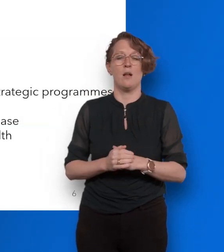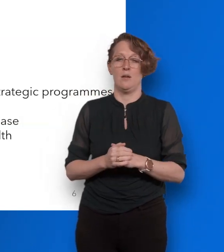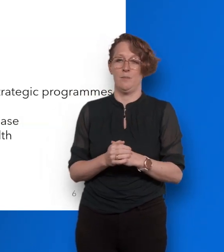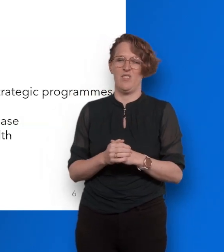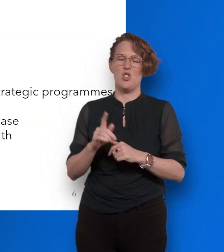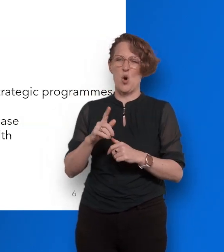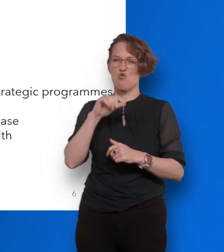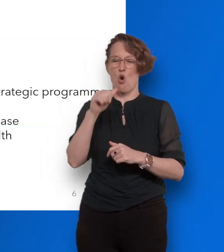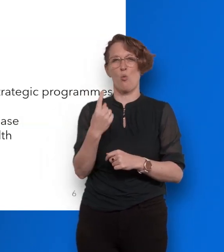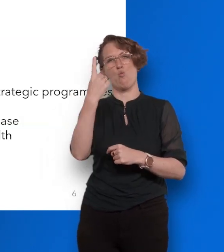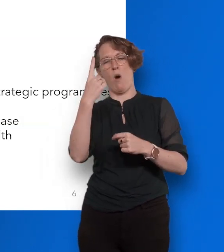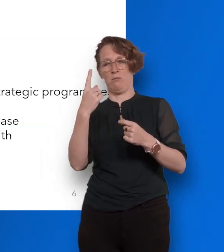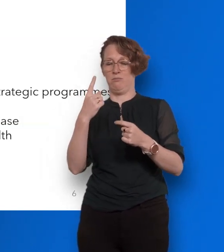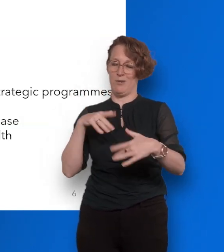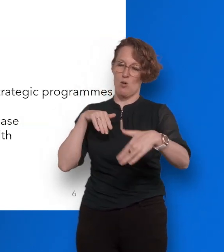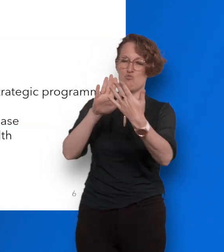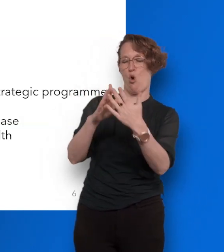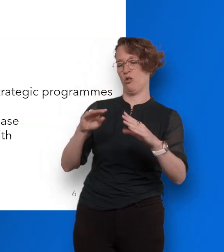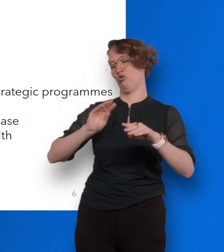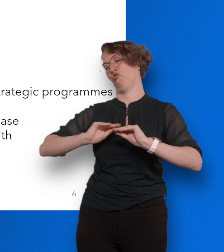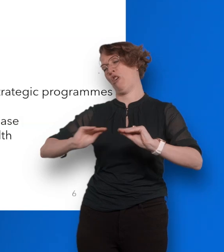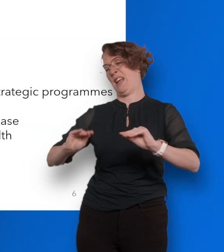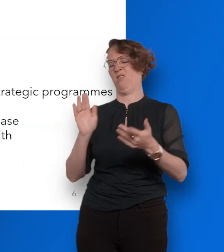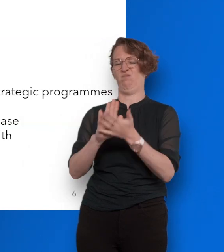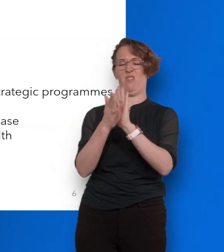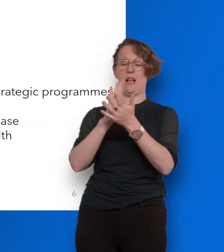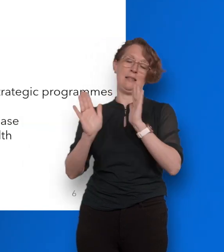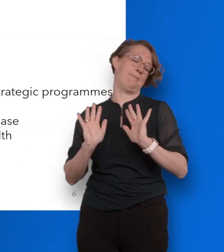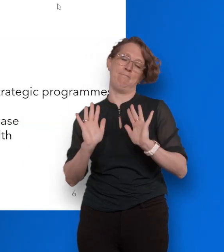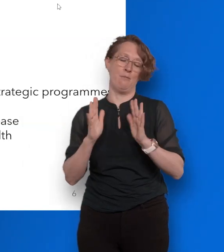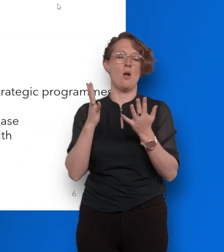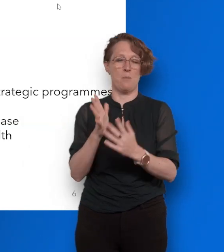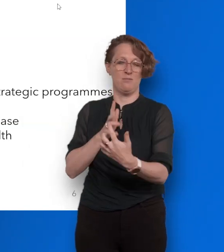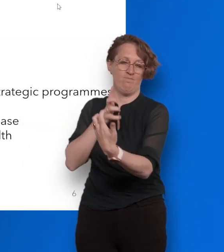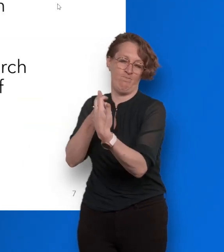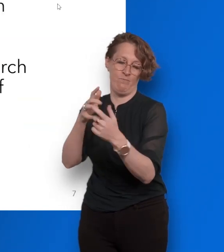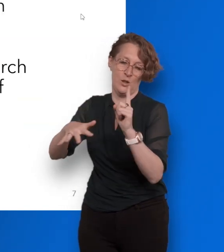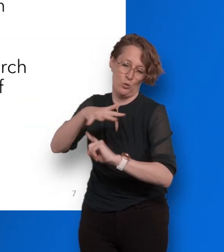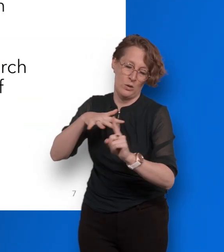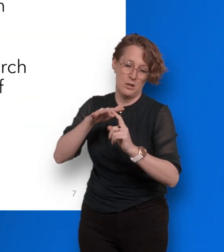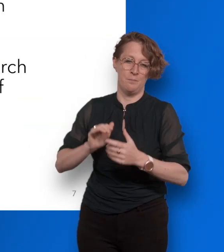a one-size-fits-all approach with this work. Next slide, please.